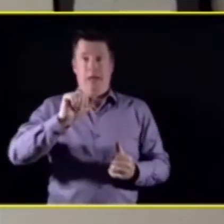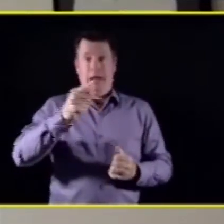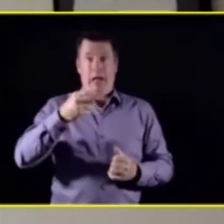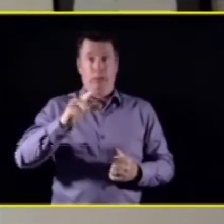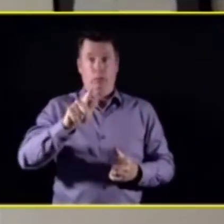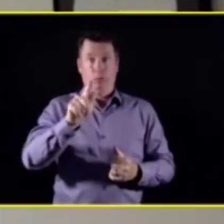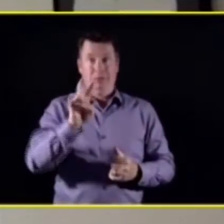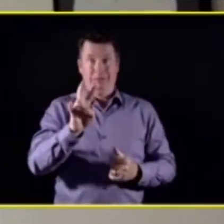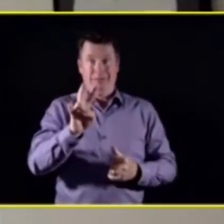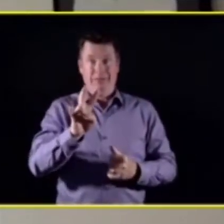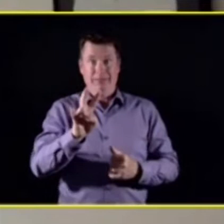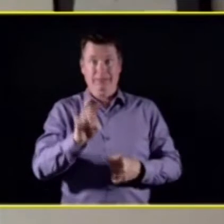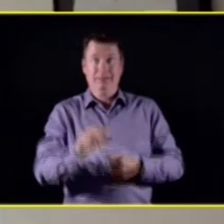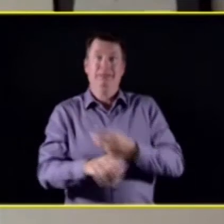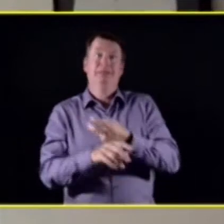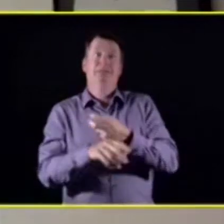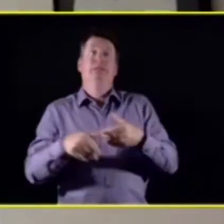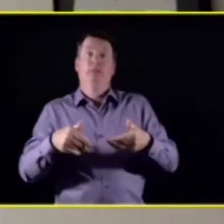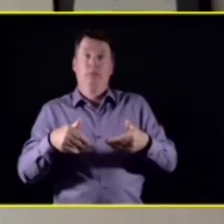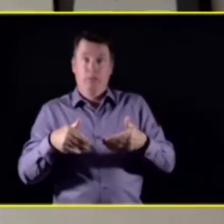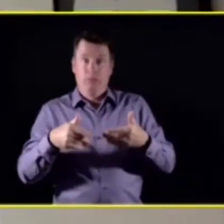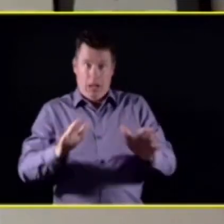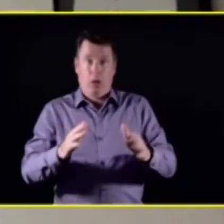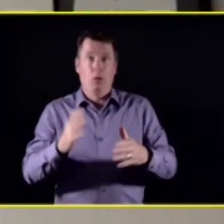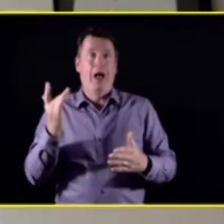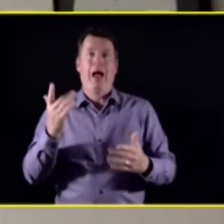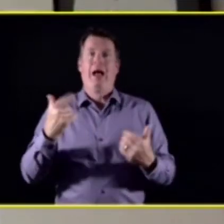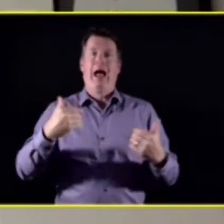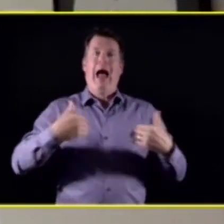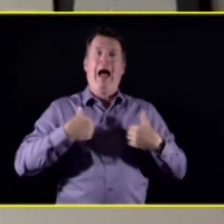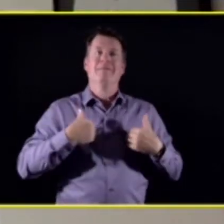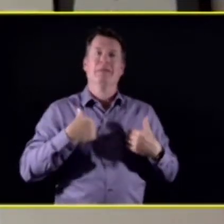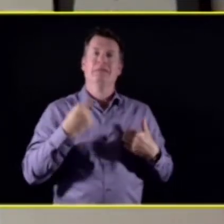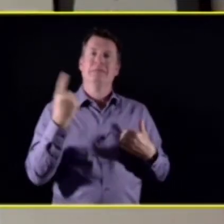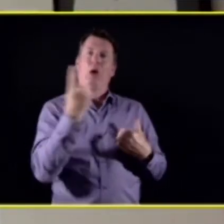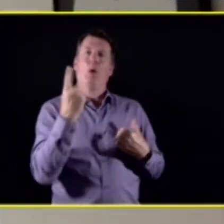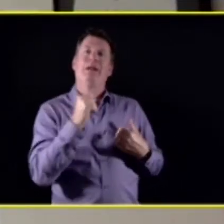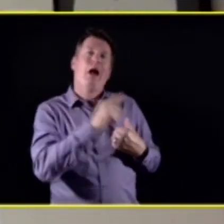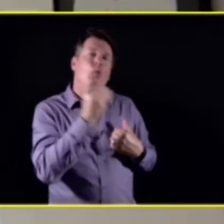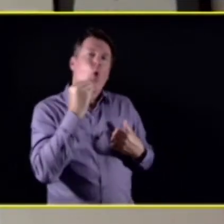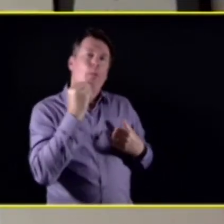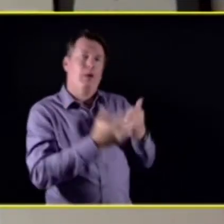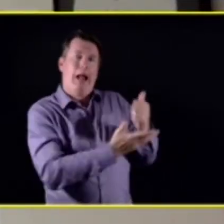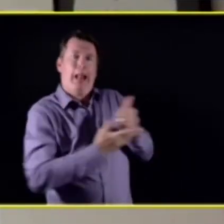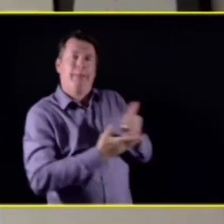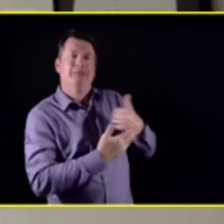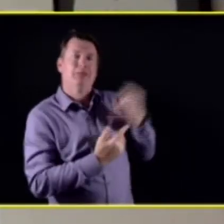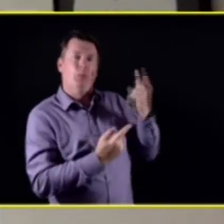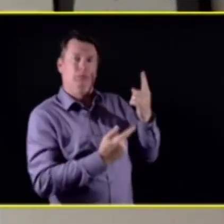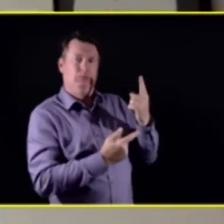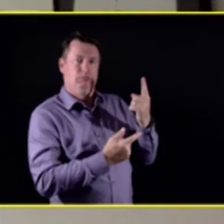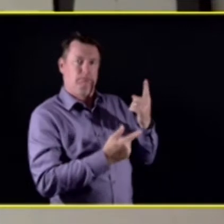me. And then I received home care, which was very important to my recovery.